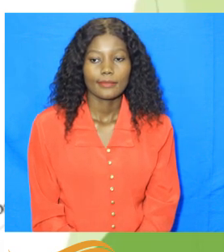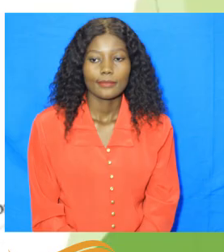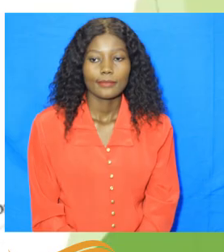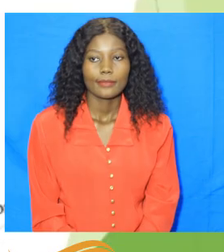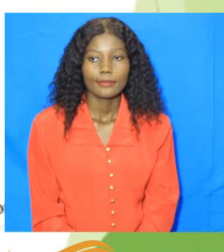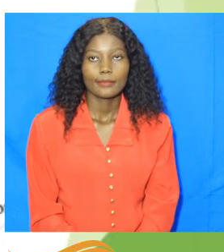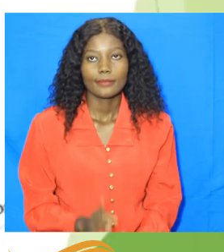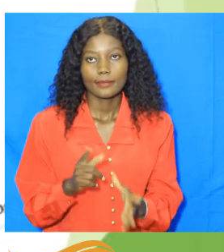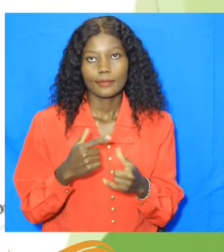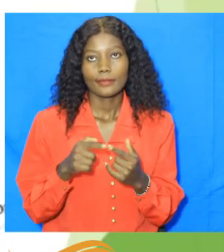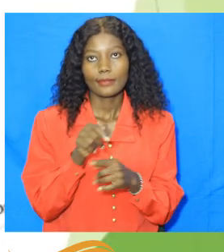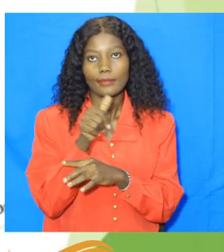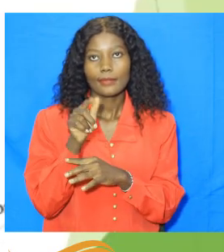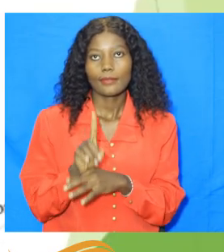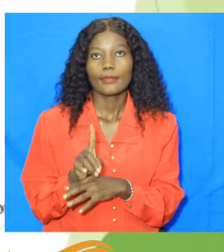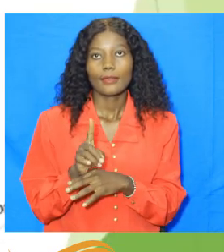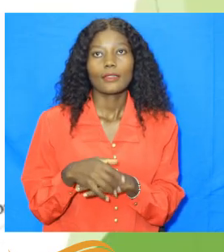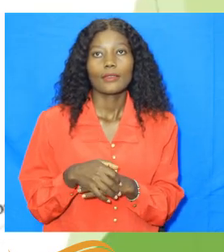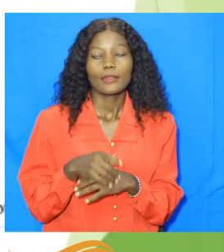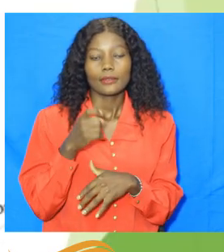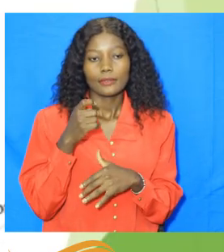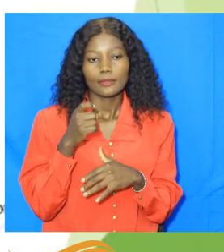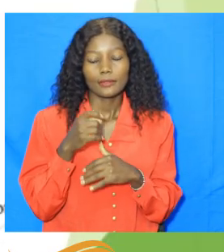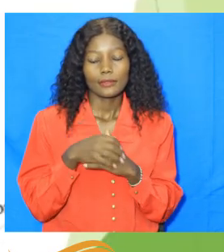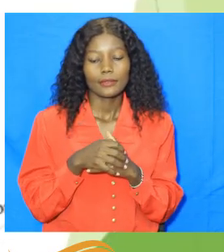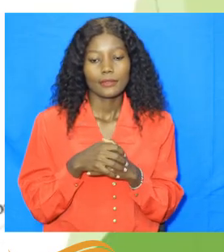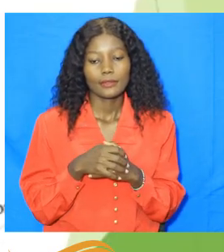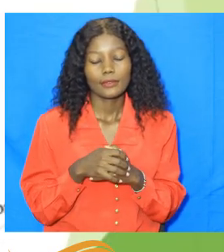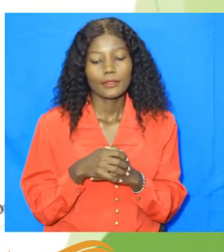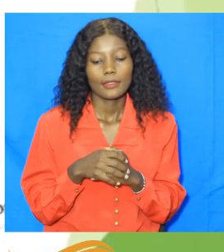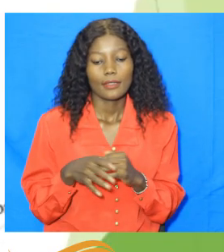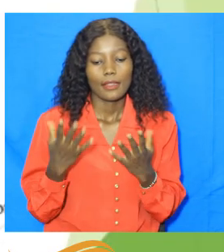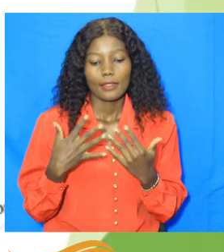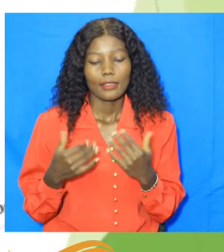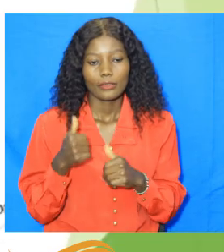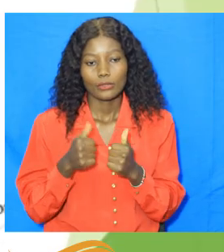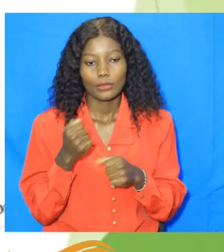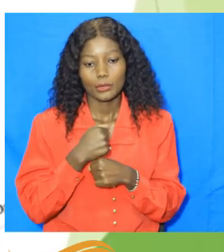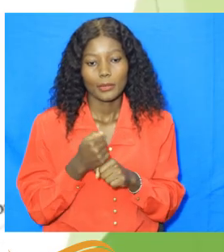Then another one is techniques that makes excessive contact.